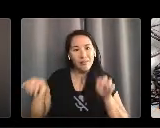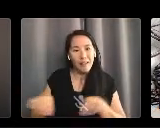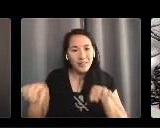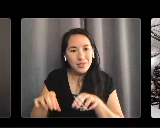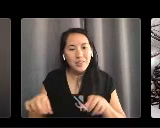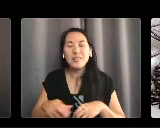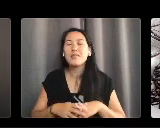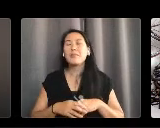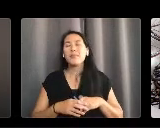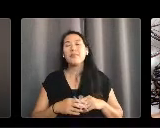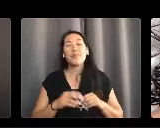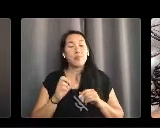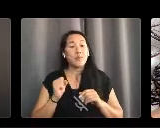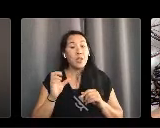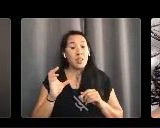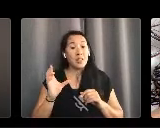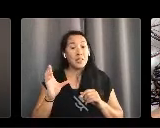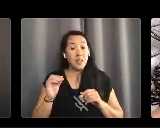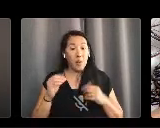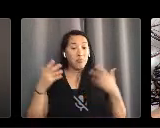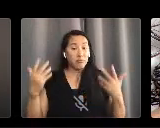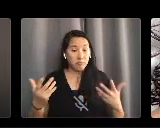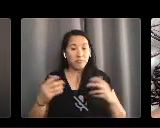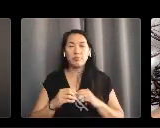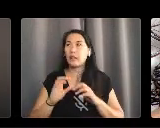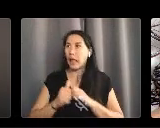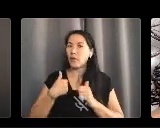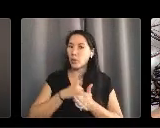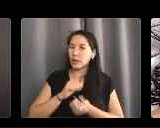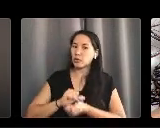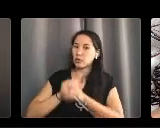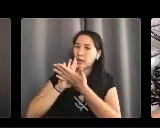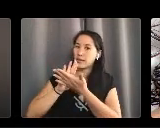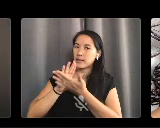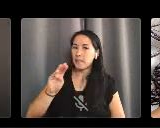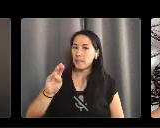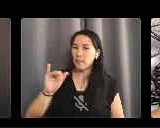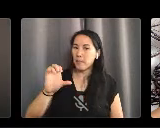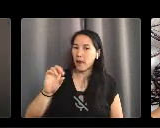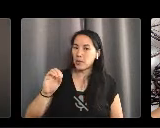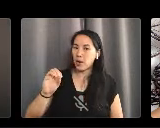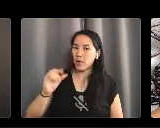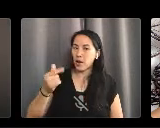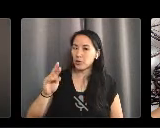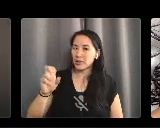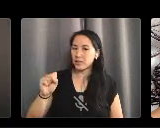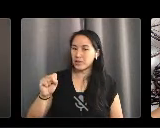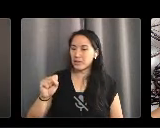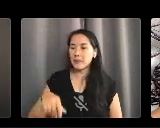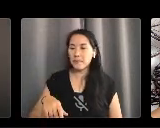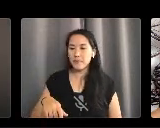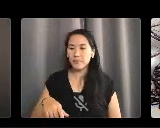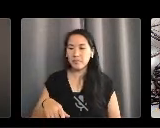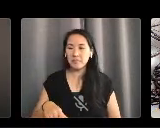you. So the question here is, how do we address, microaggressions? Now, before I